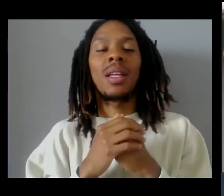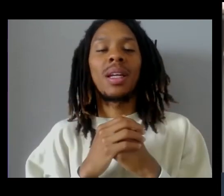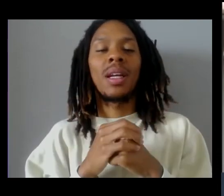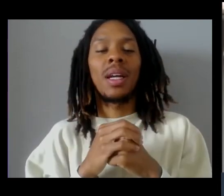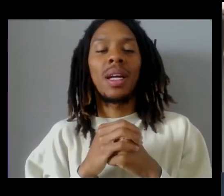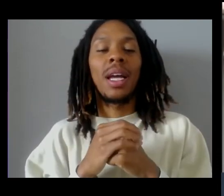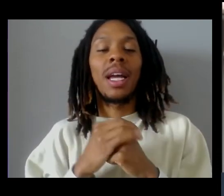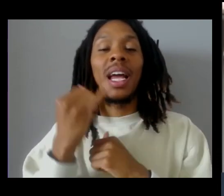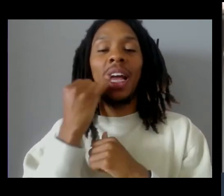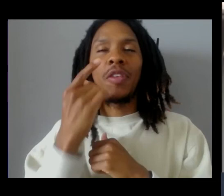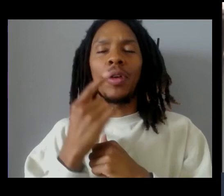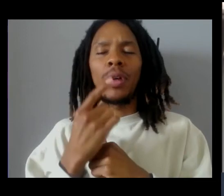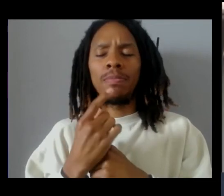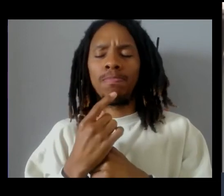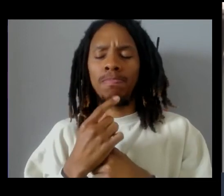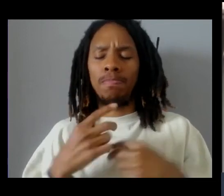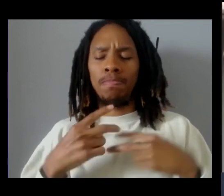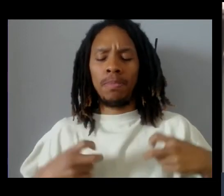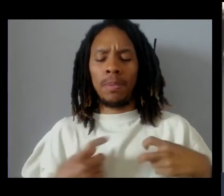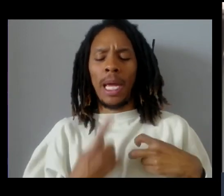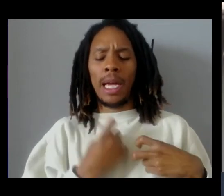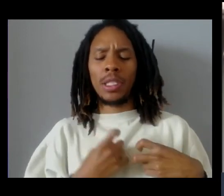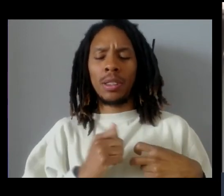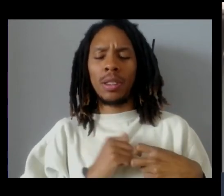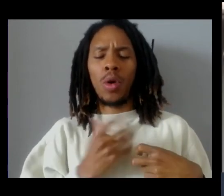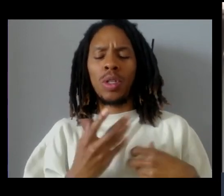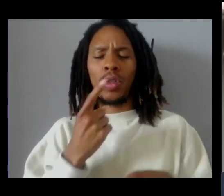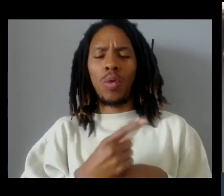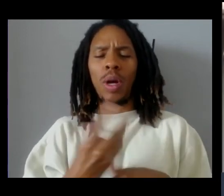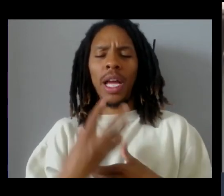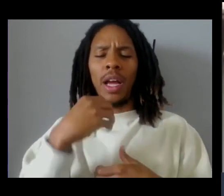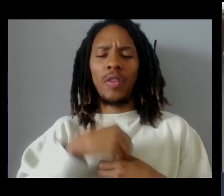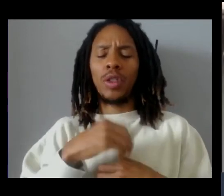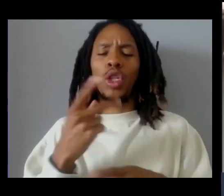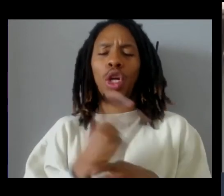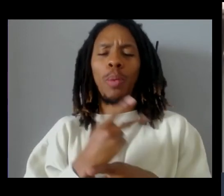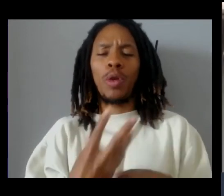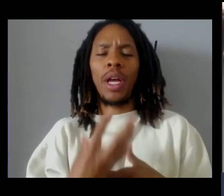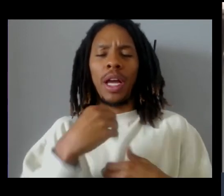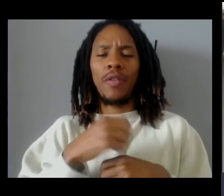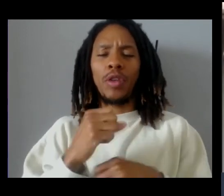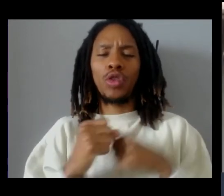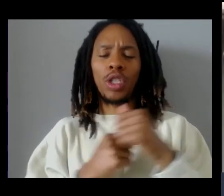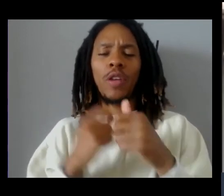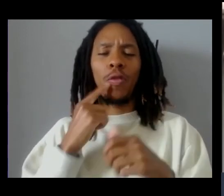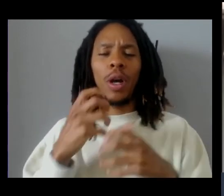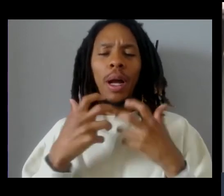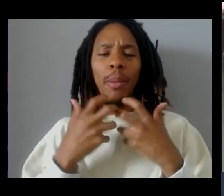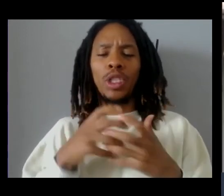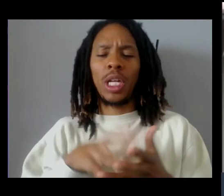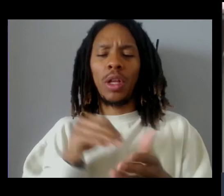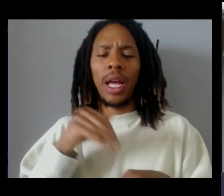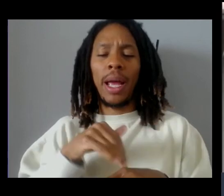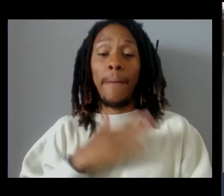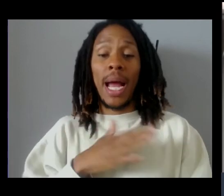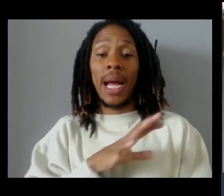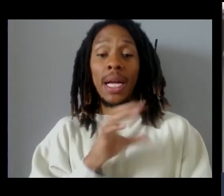asking yourself, what is the right compute infrastructure for doing machine learning at my company?